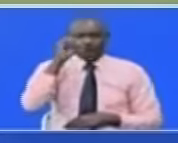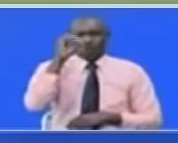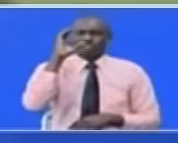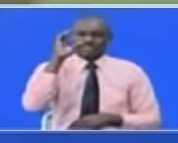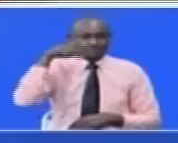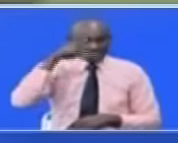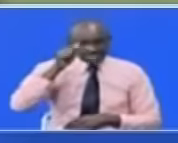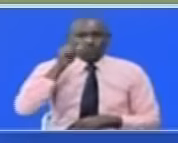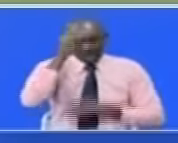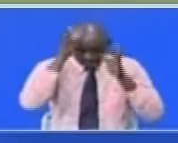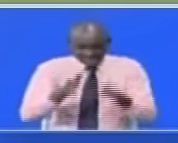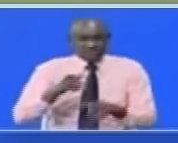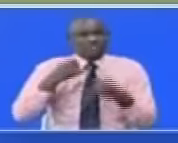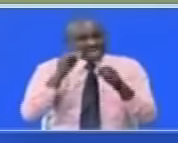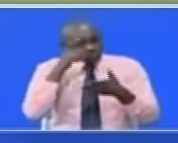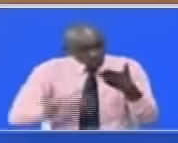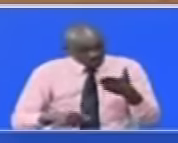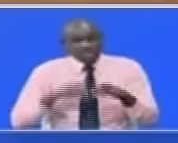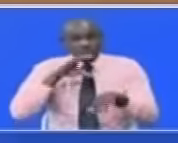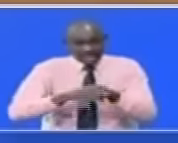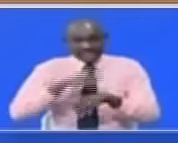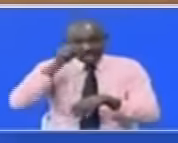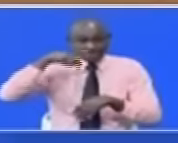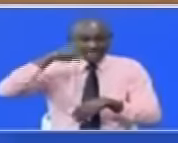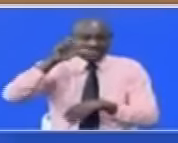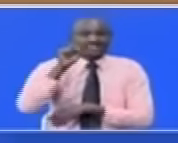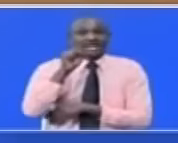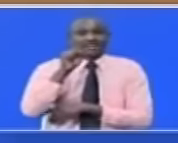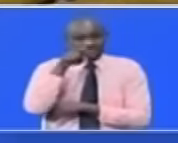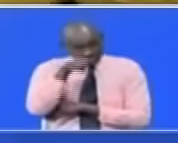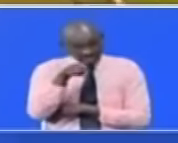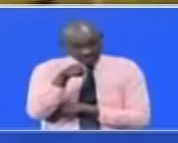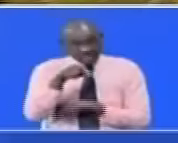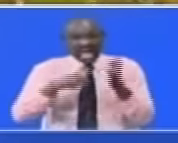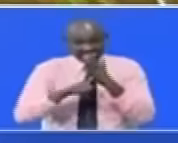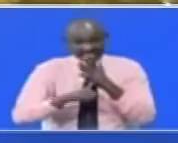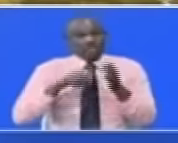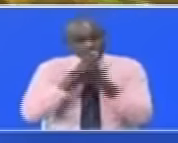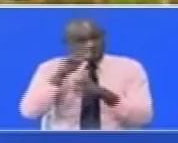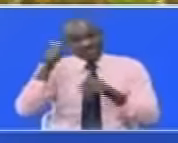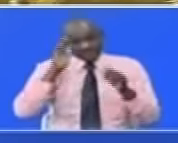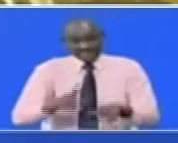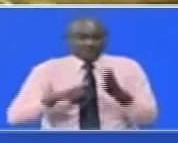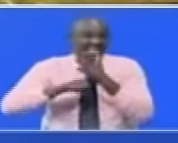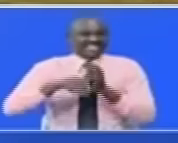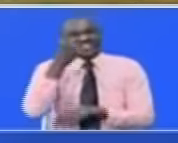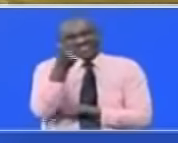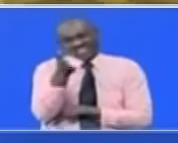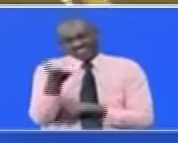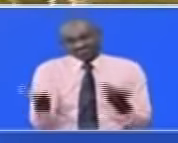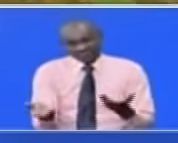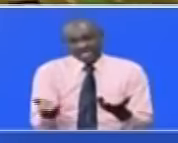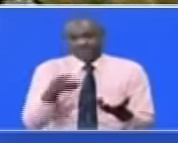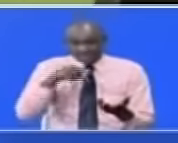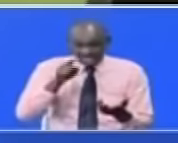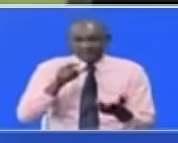suspects tried to get M-Pesa services using someone's identity card, and asked that raised suspicion, and the M-Pesa agent